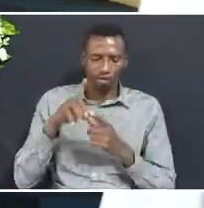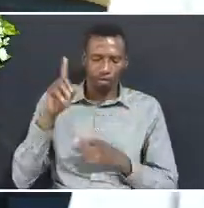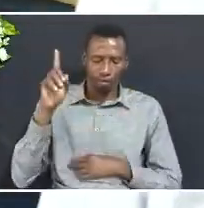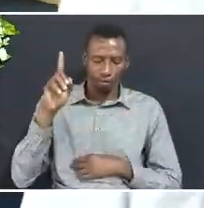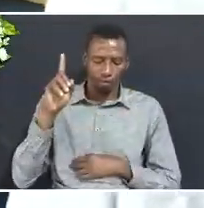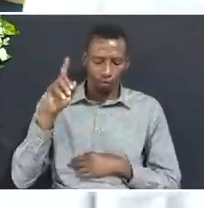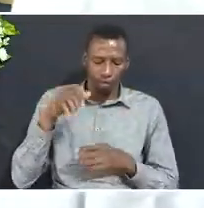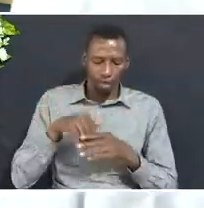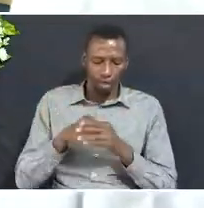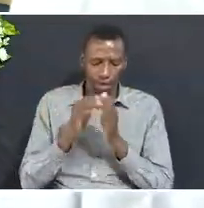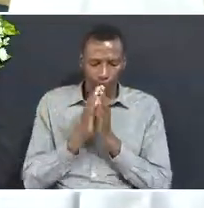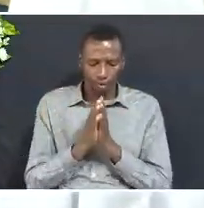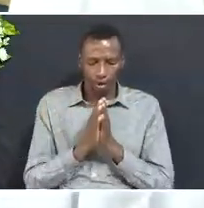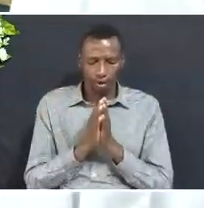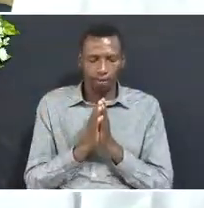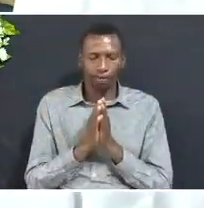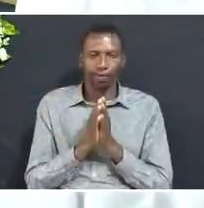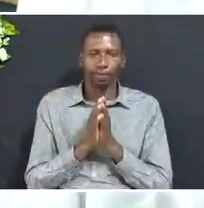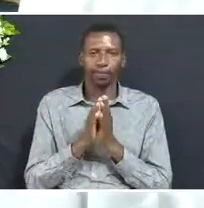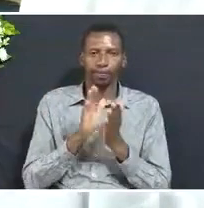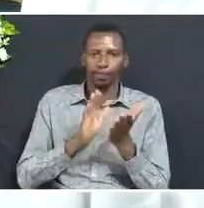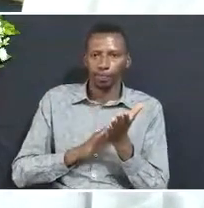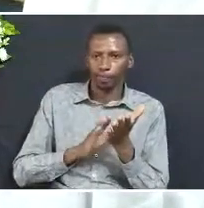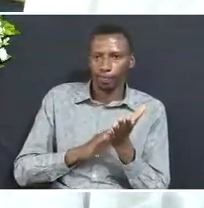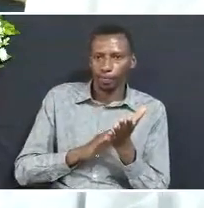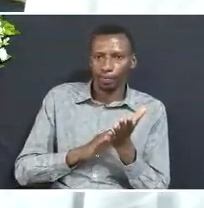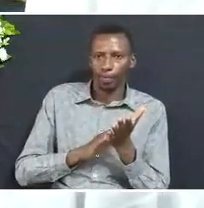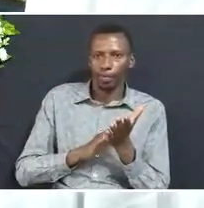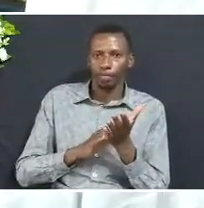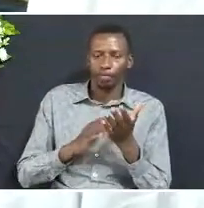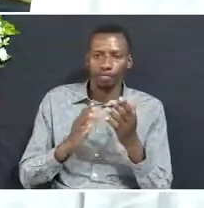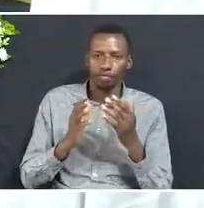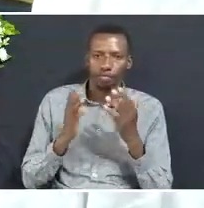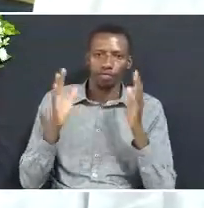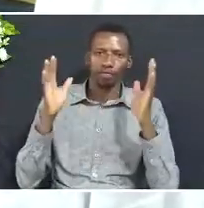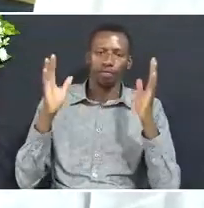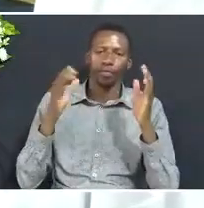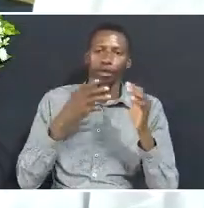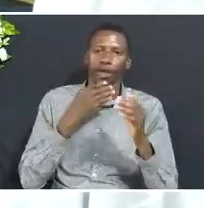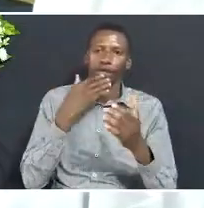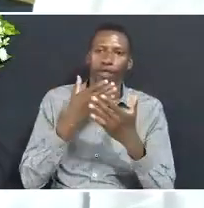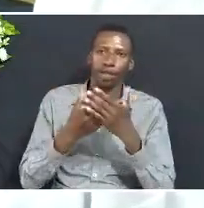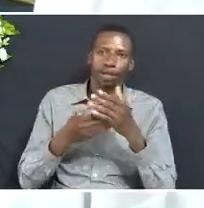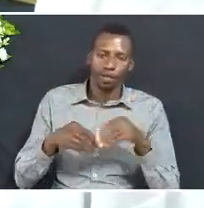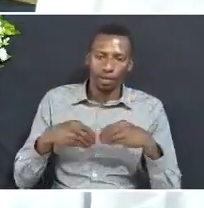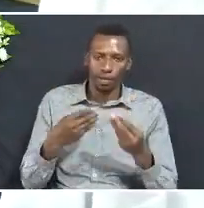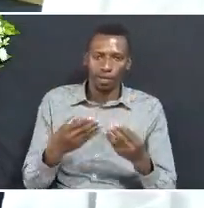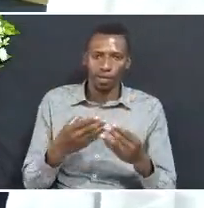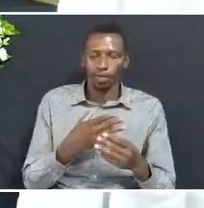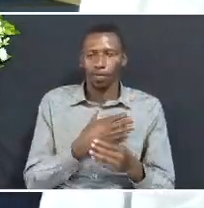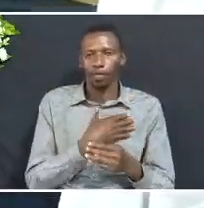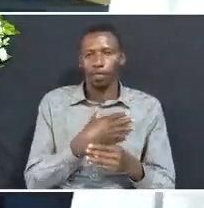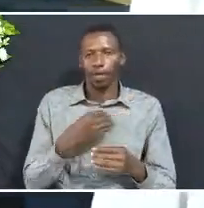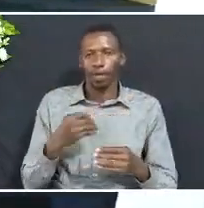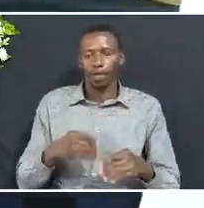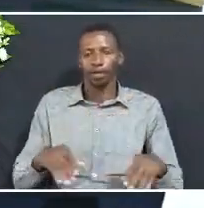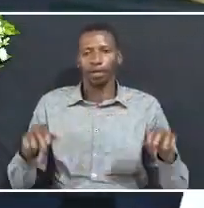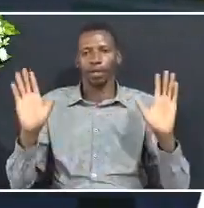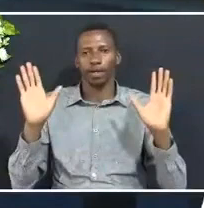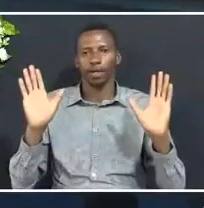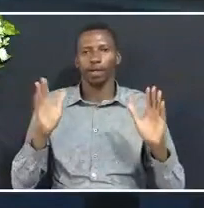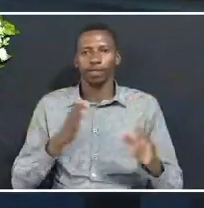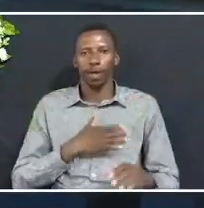in supplication, in praise, in adoration, in thanksgiving, and in surrender of